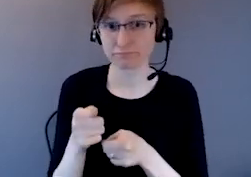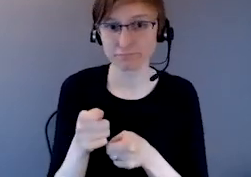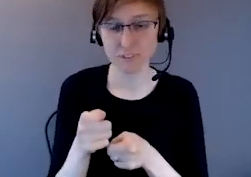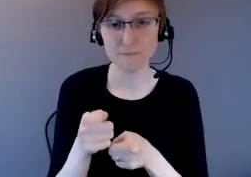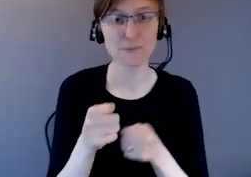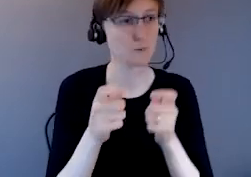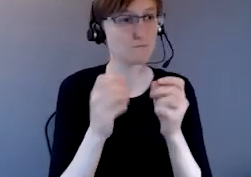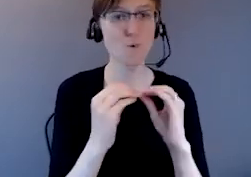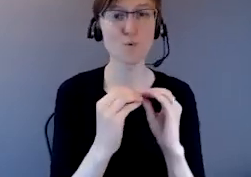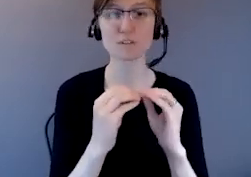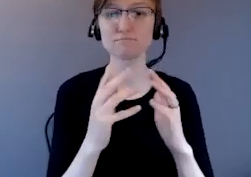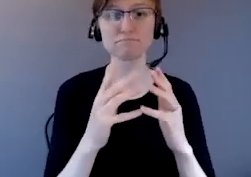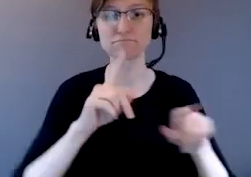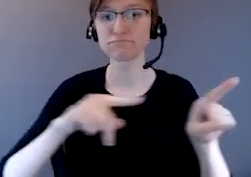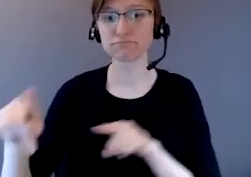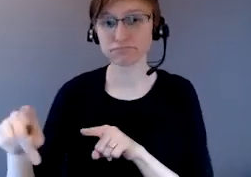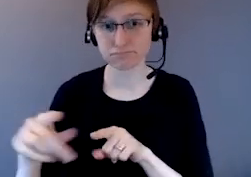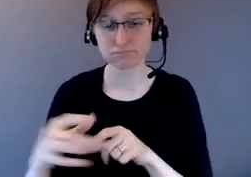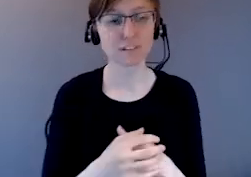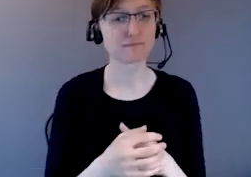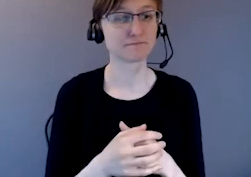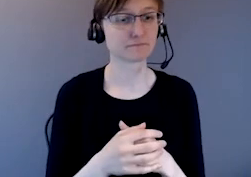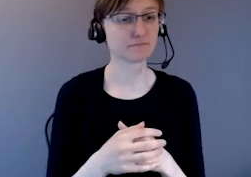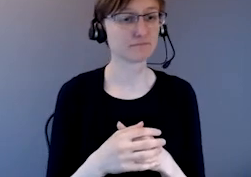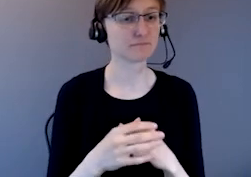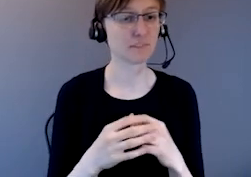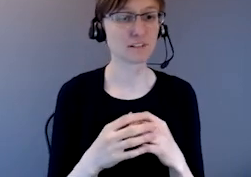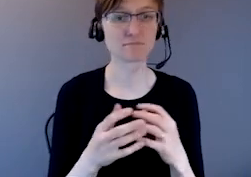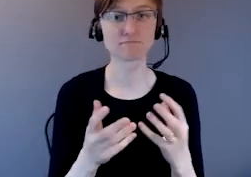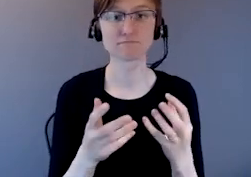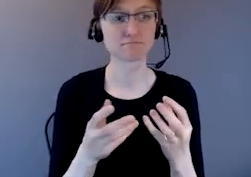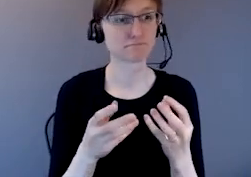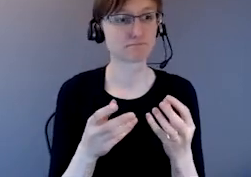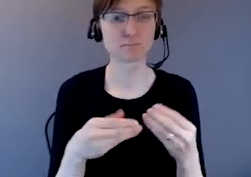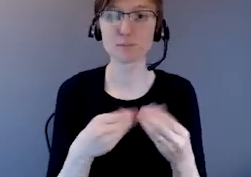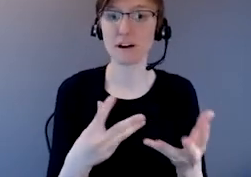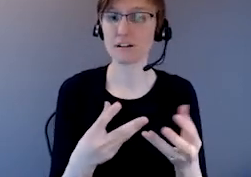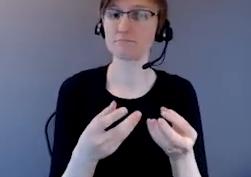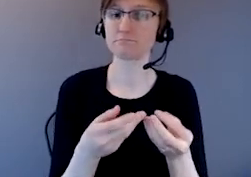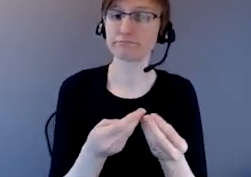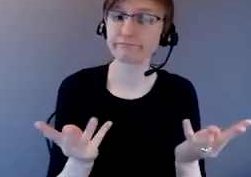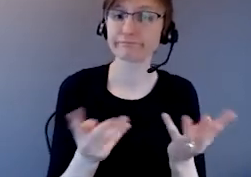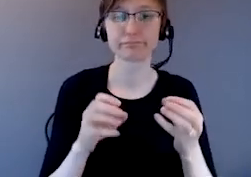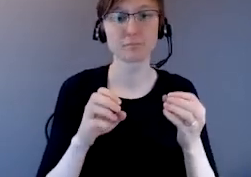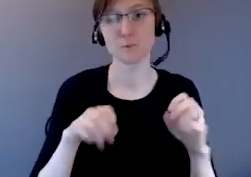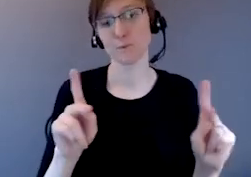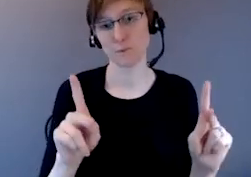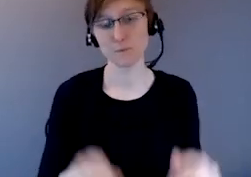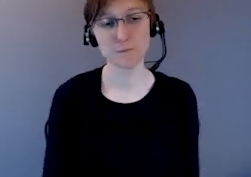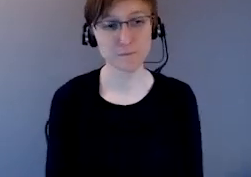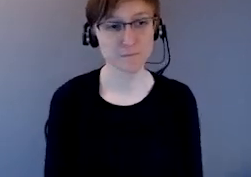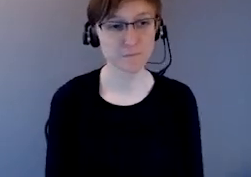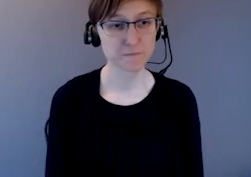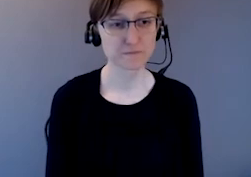diverse workplace and the most diverse opportunities for individuals to integrate the workplace. The